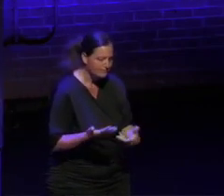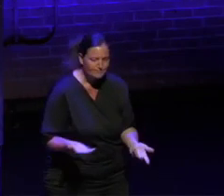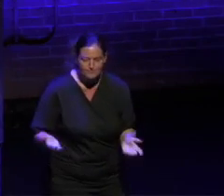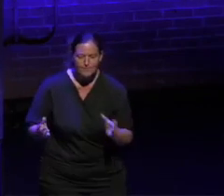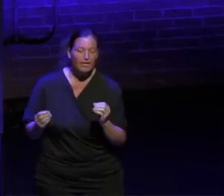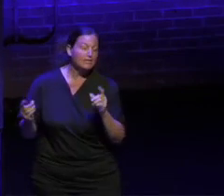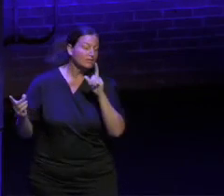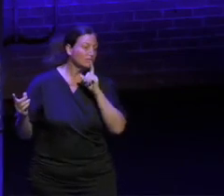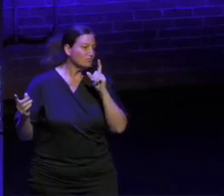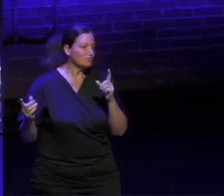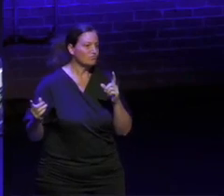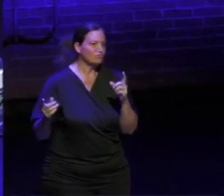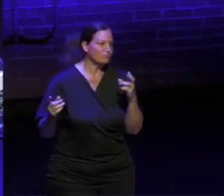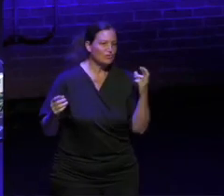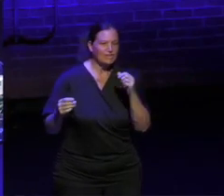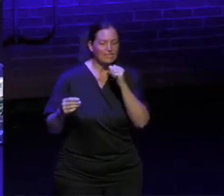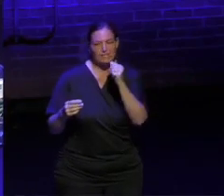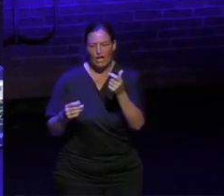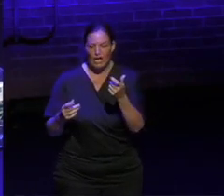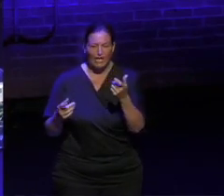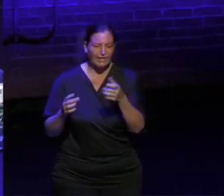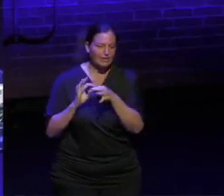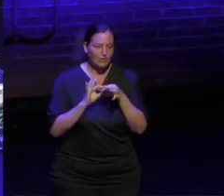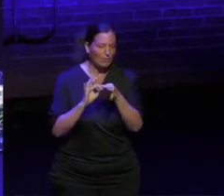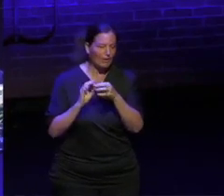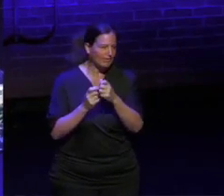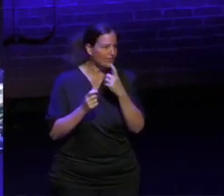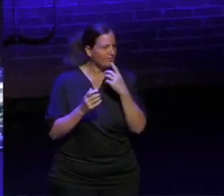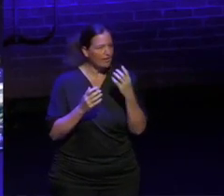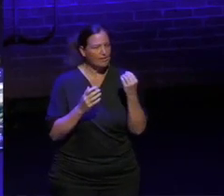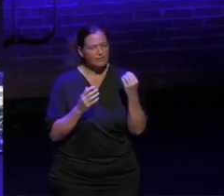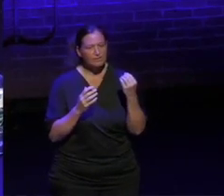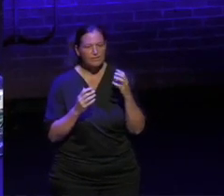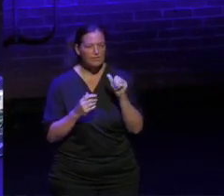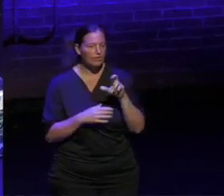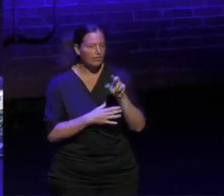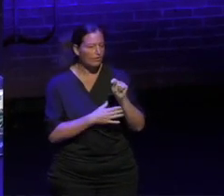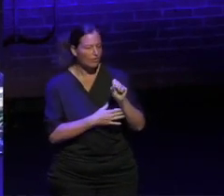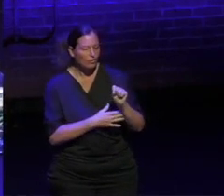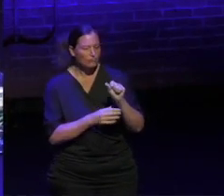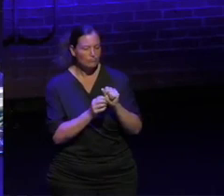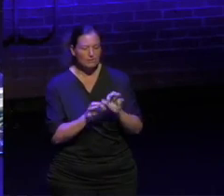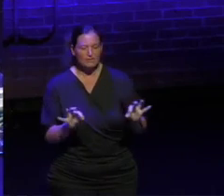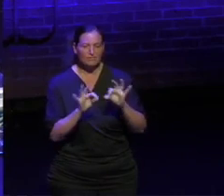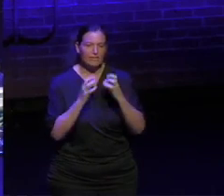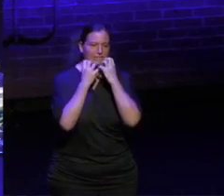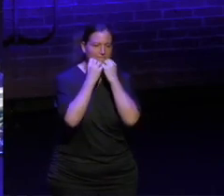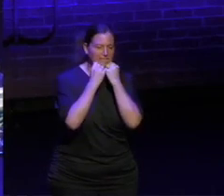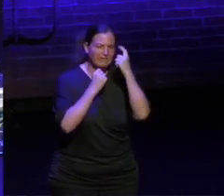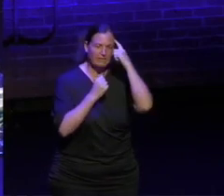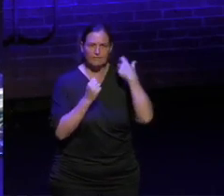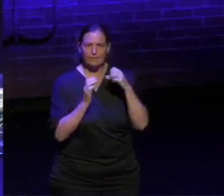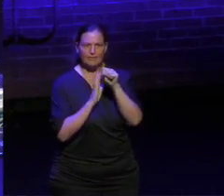It really is not a kumbaya thing to say that the arts are completely vital. Think about this state